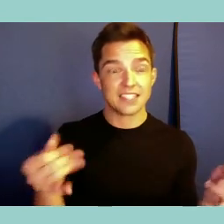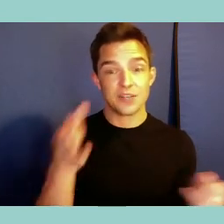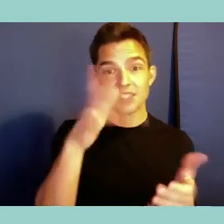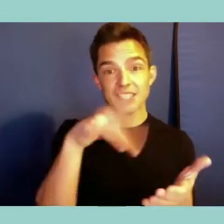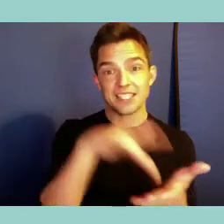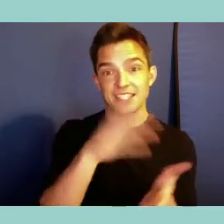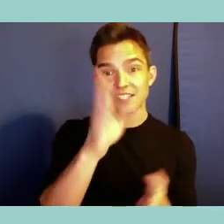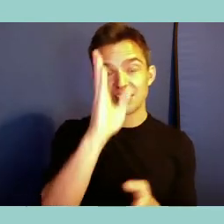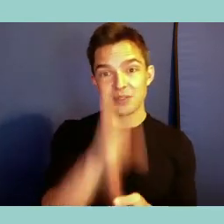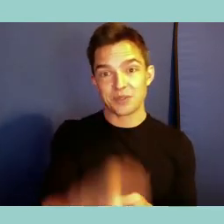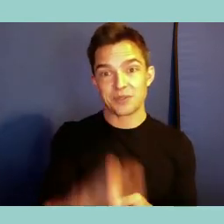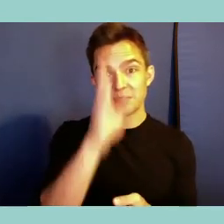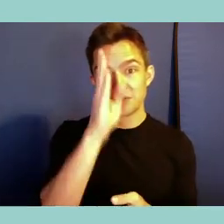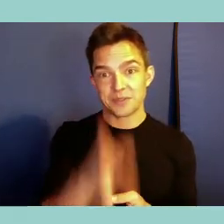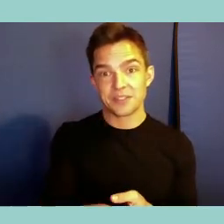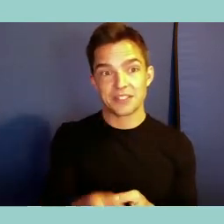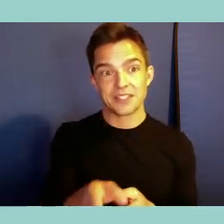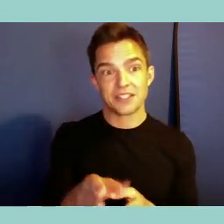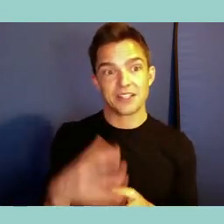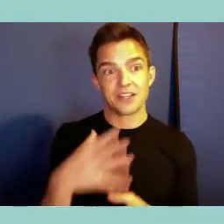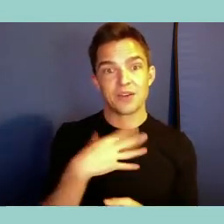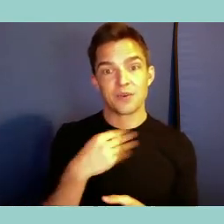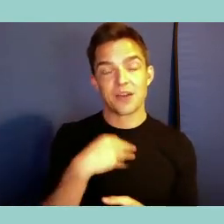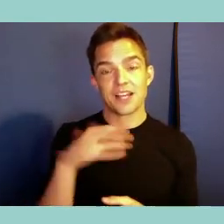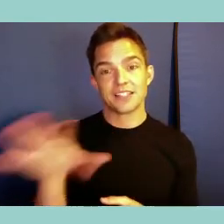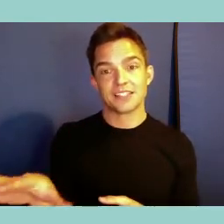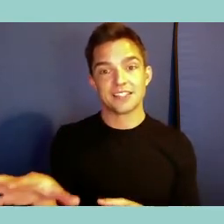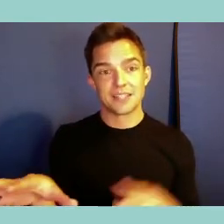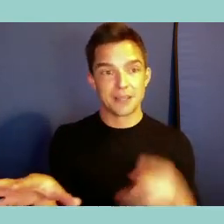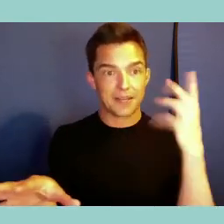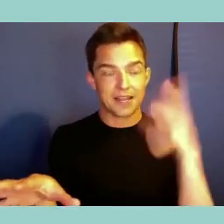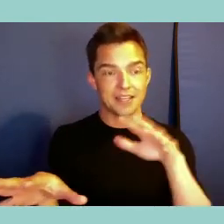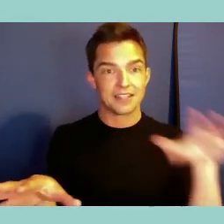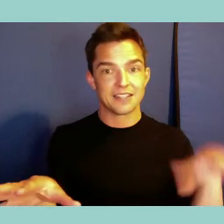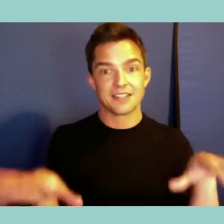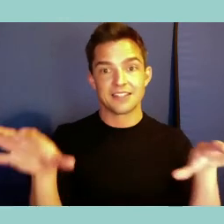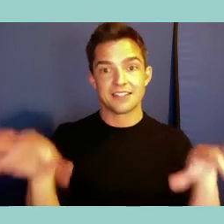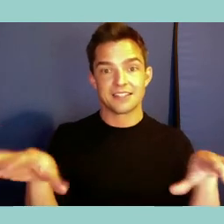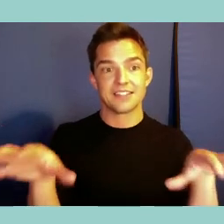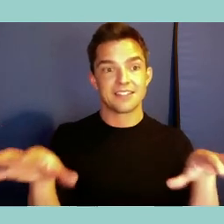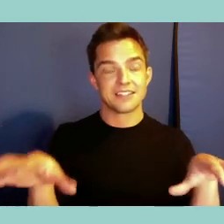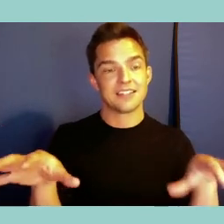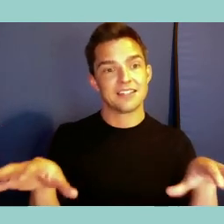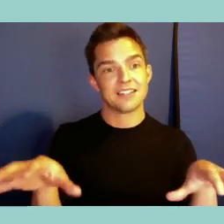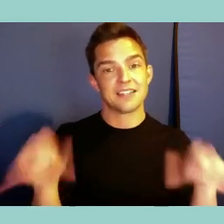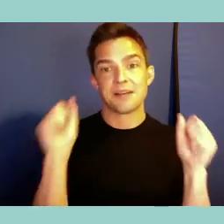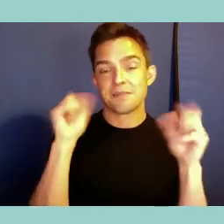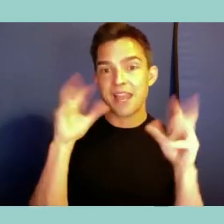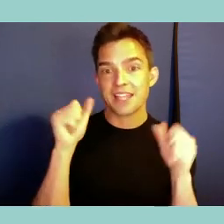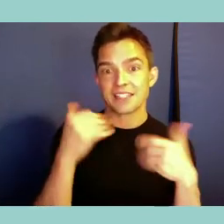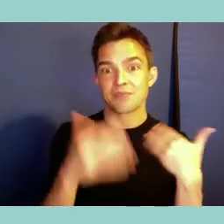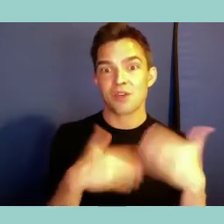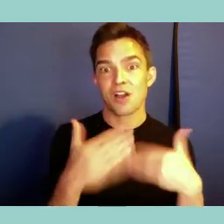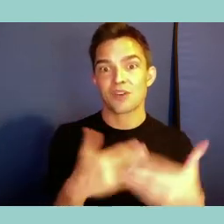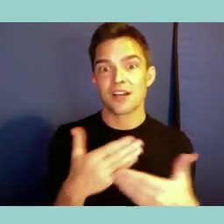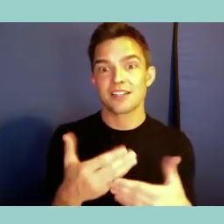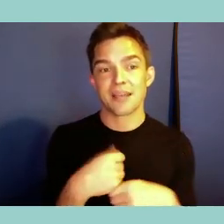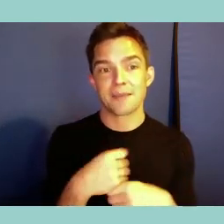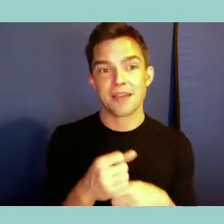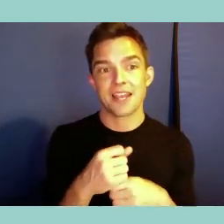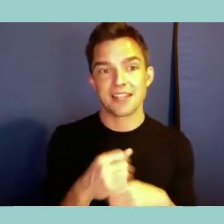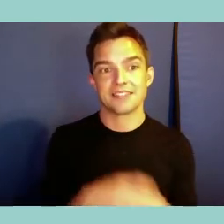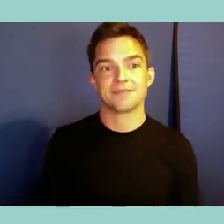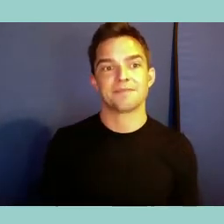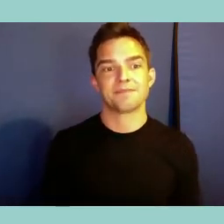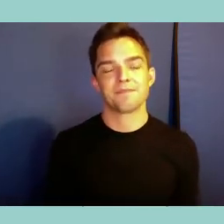the center, running vertically, with whites on one side and blacks on the other. Wasn't this amazing progress they had made?